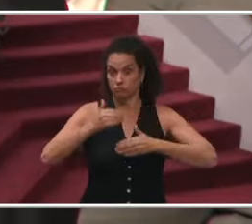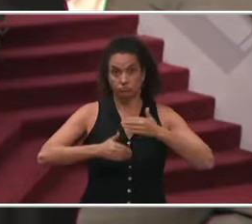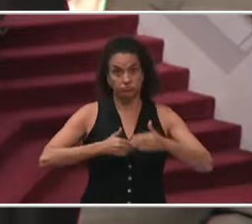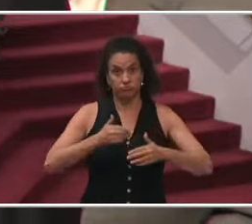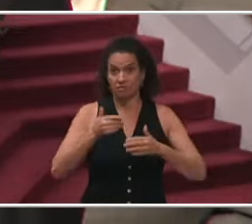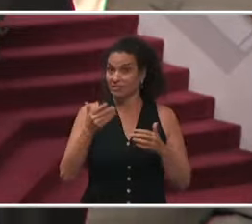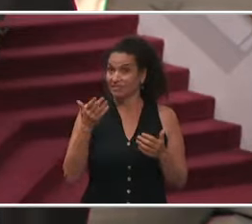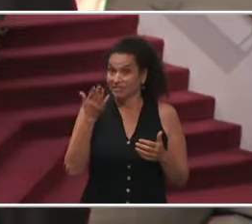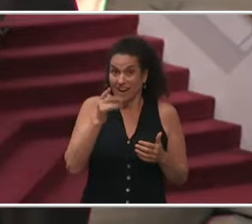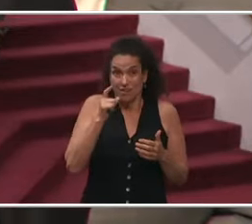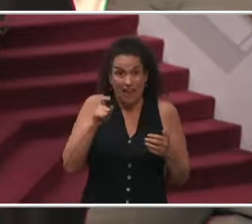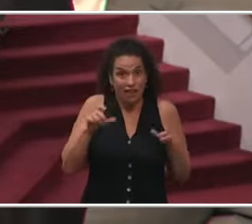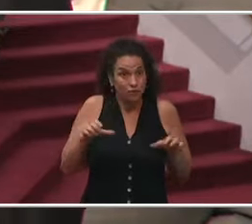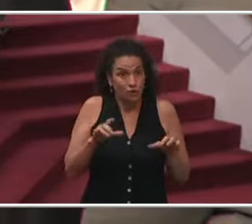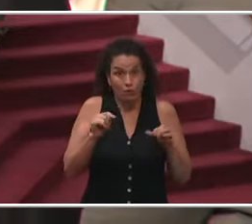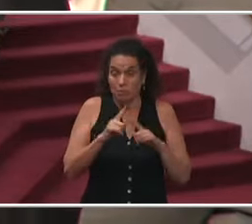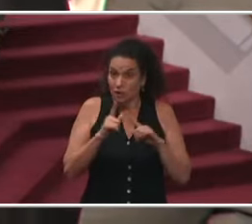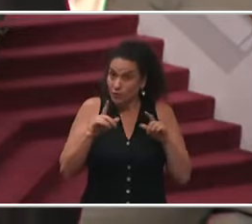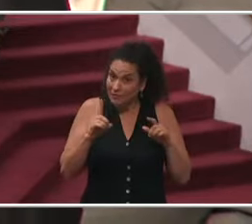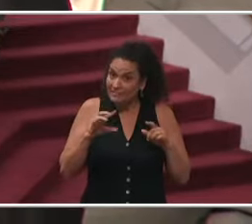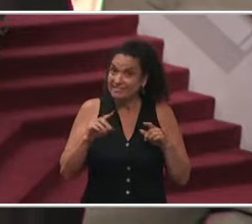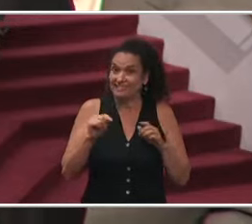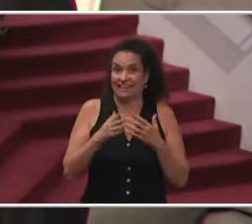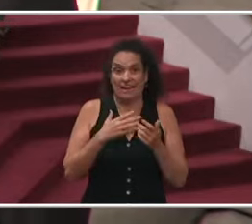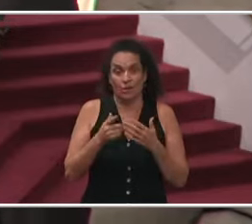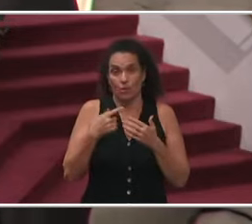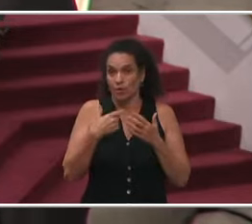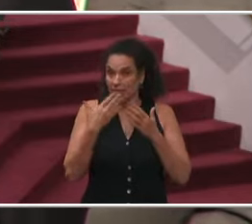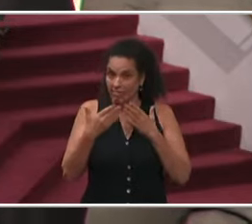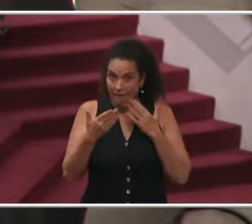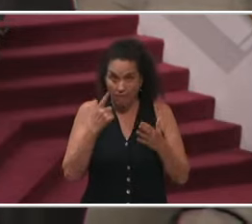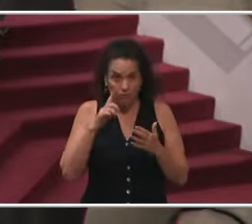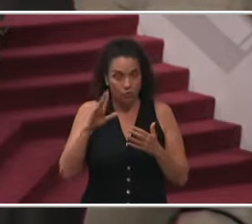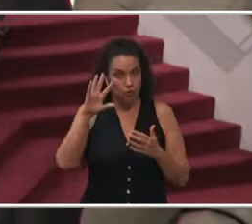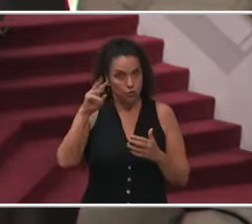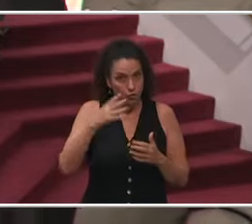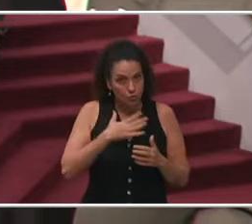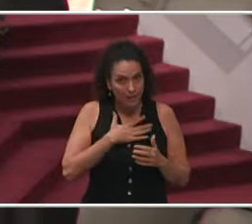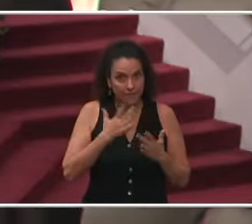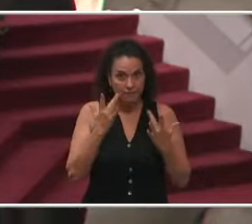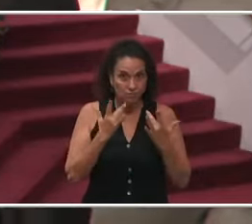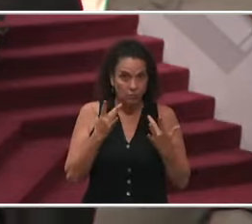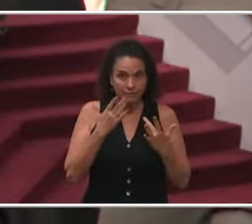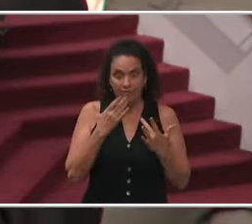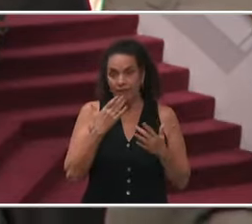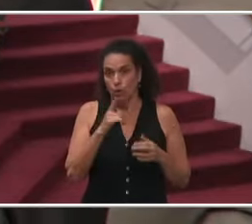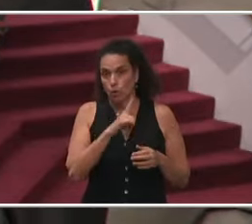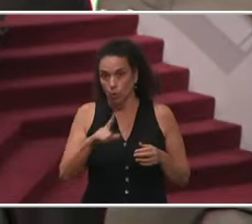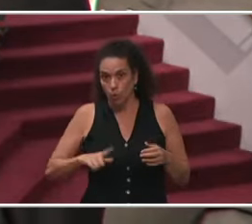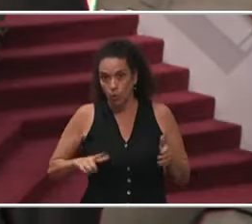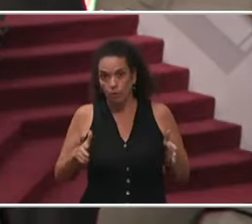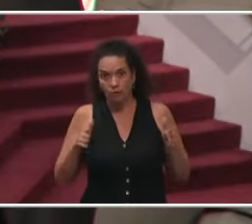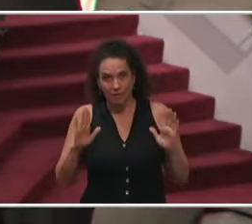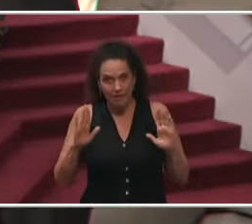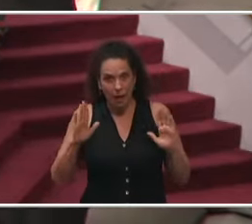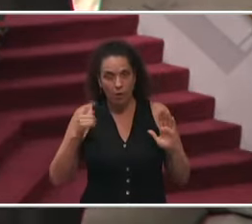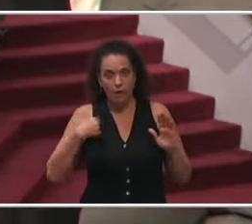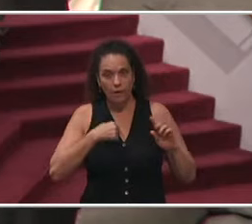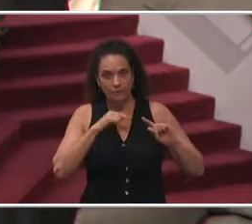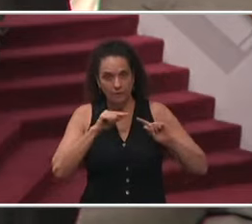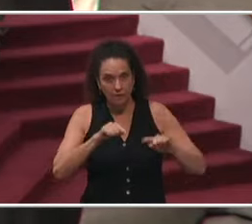but you did it anyway, and we are so grateful for your grace and for your mercy. We thank you, Lord, for allowing us to come to this place or